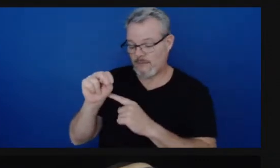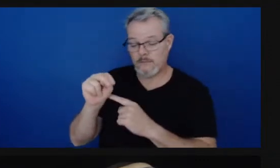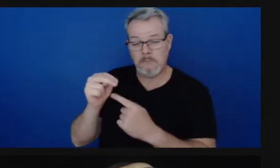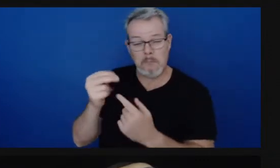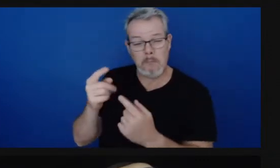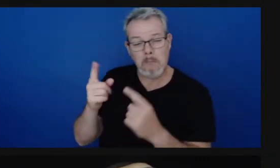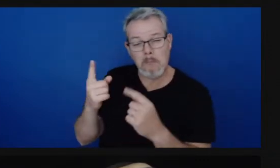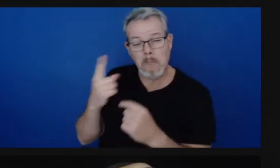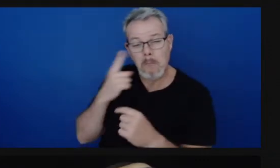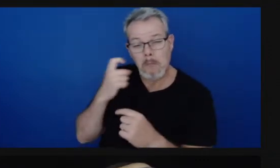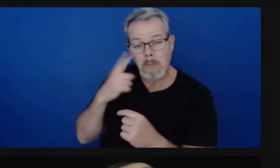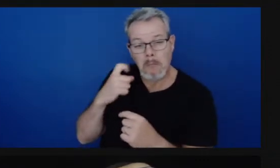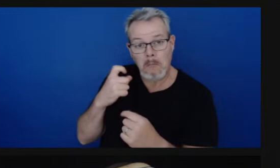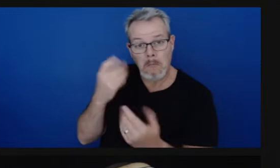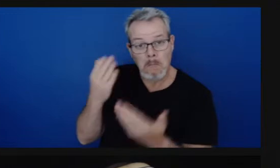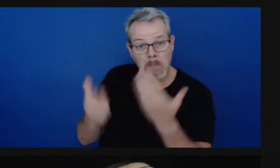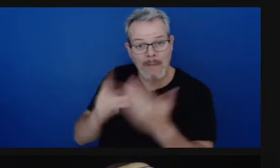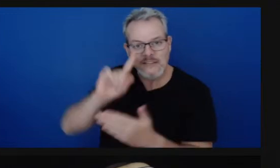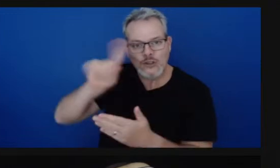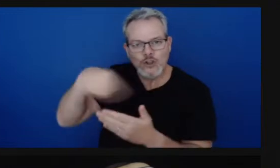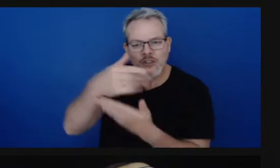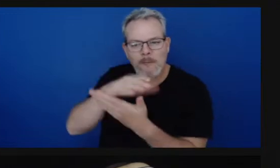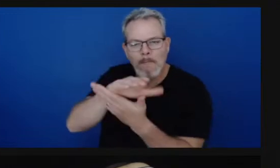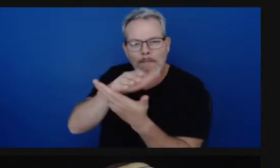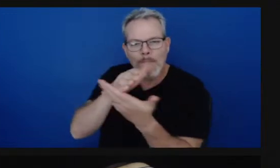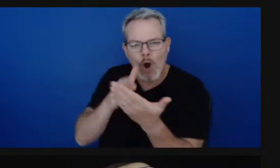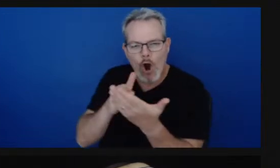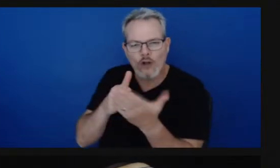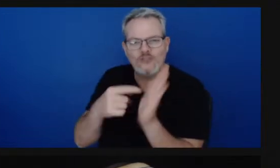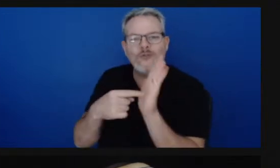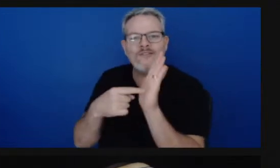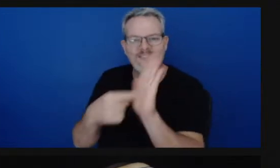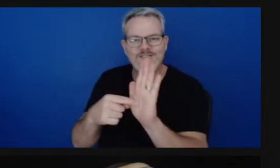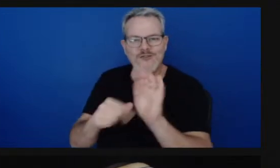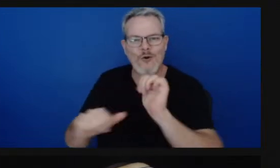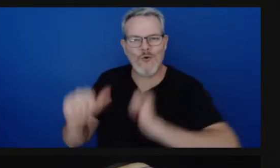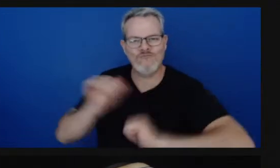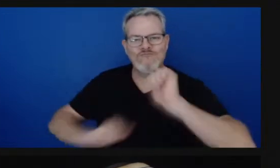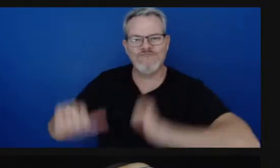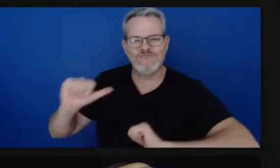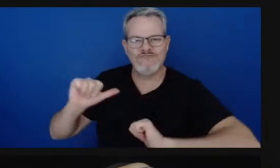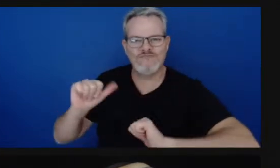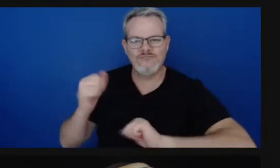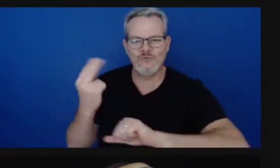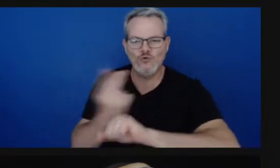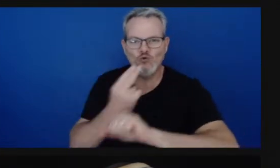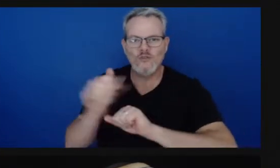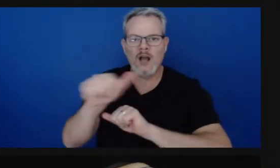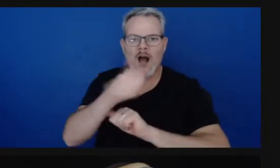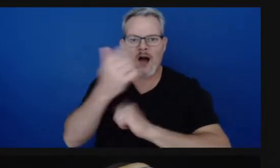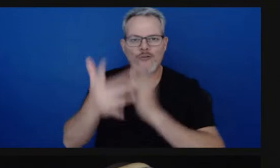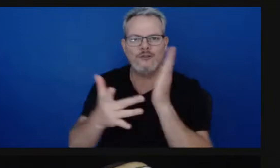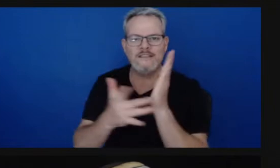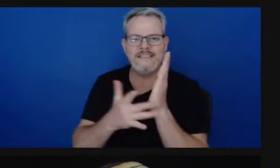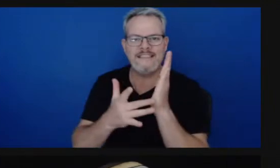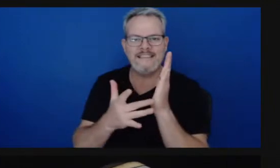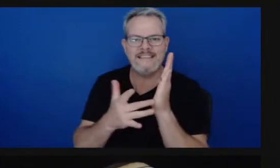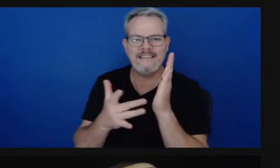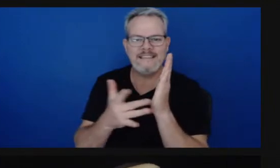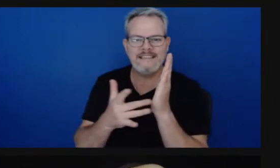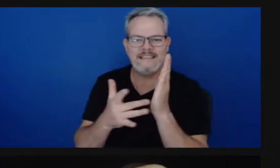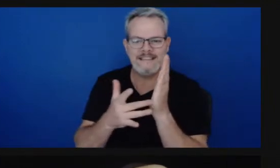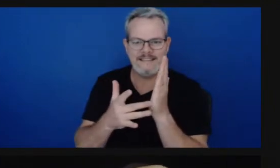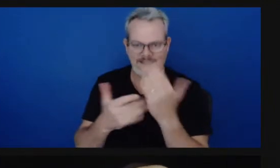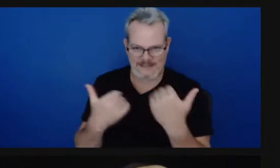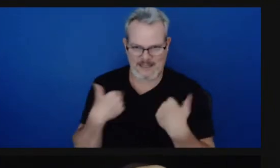partial effect? And so they've done here a simulation using other techniques here. They've got more